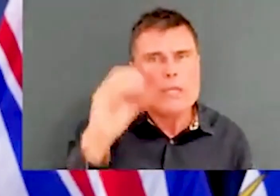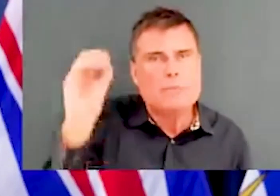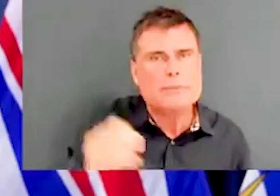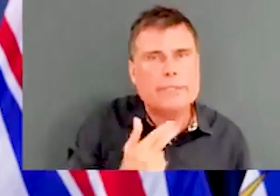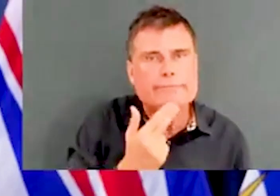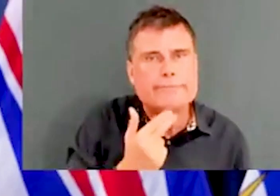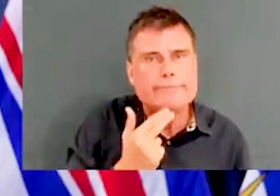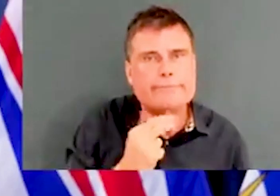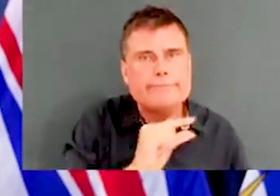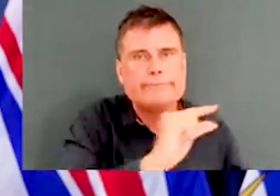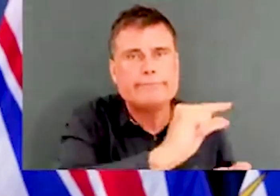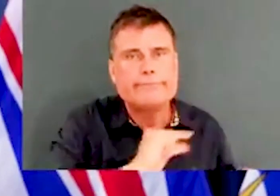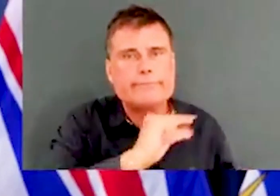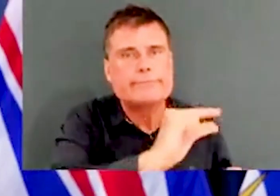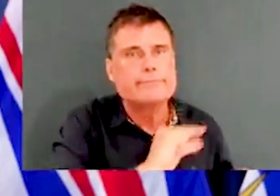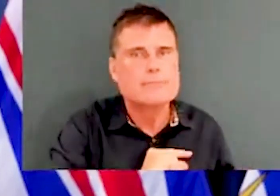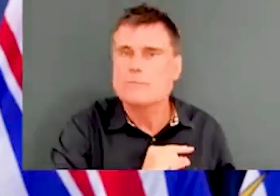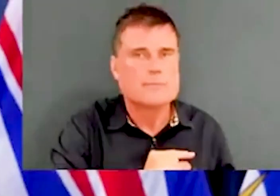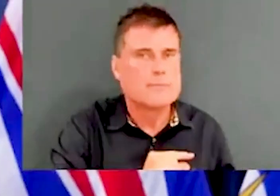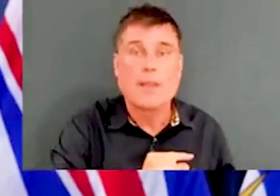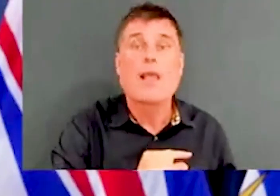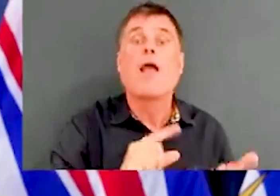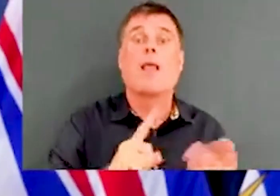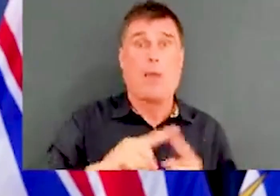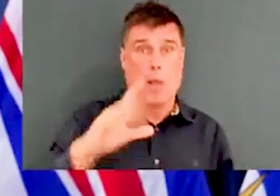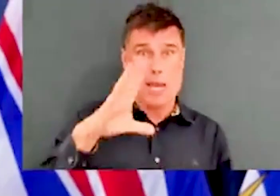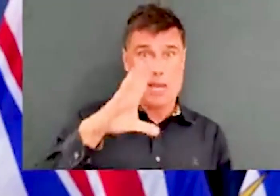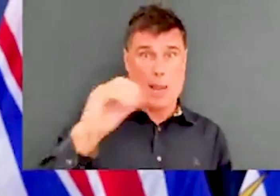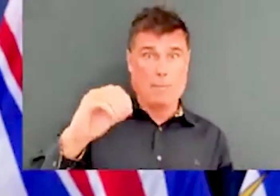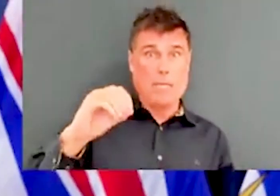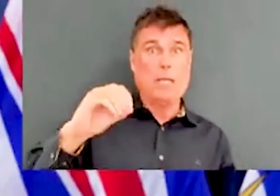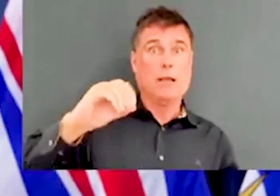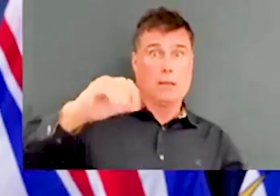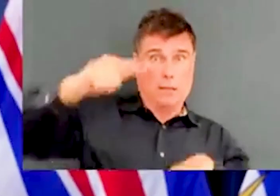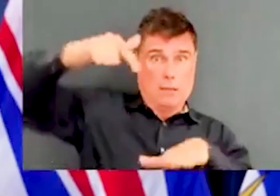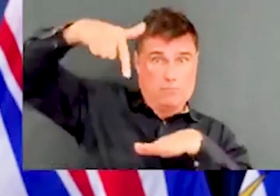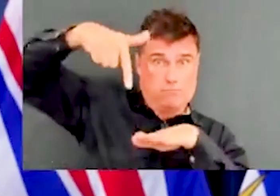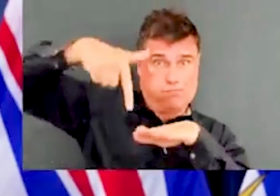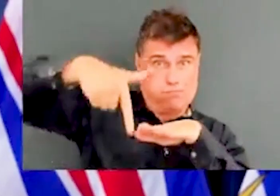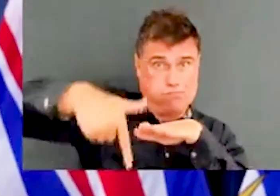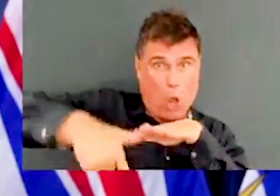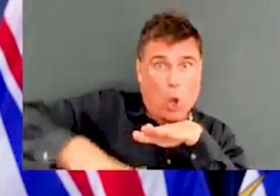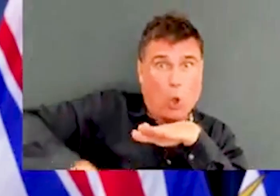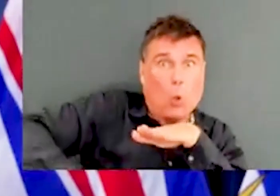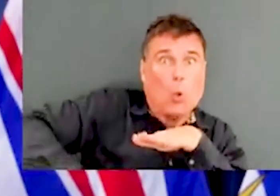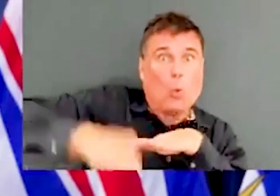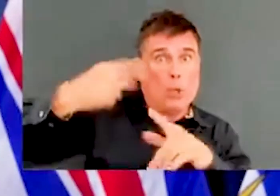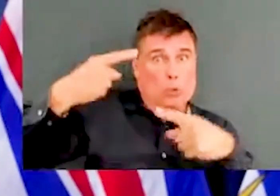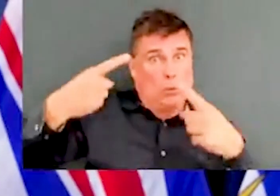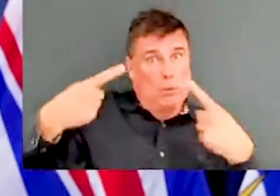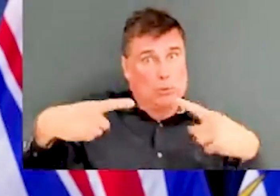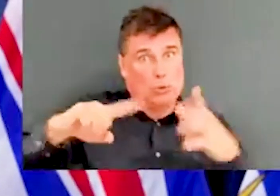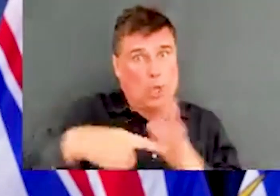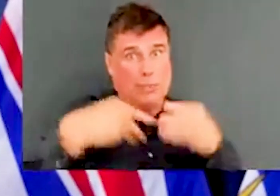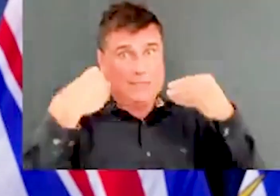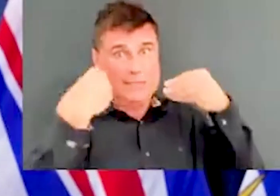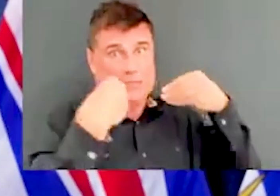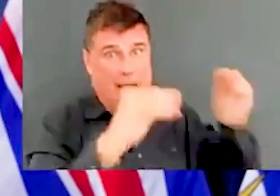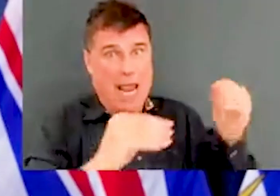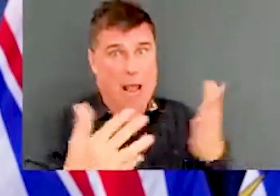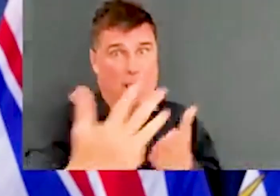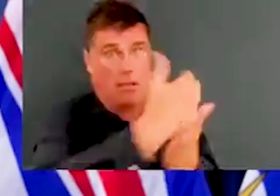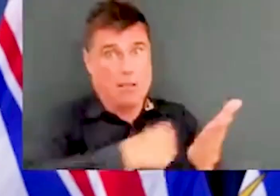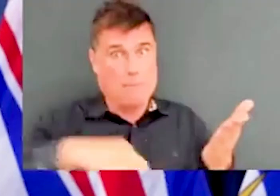capital investment, in other words, the cost of drilling and completing a well, the producers will pay a rate that ranges